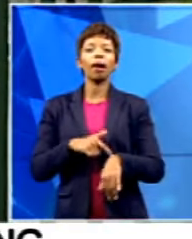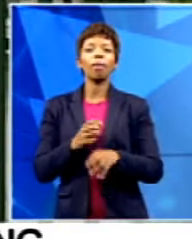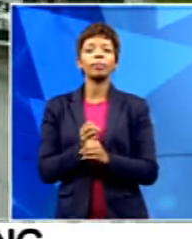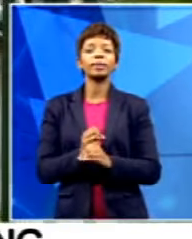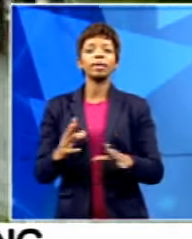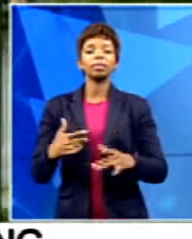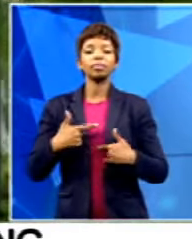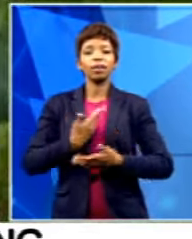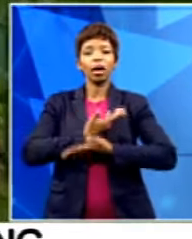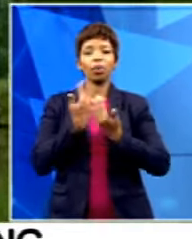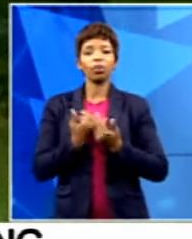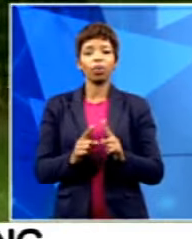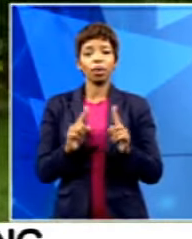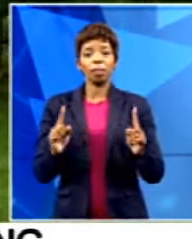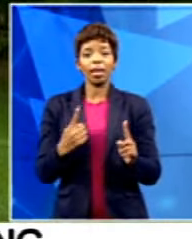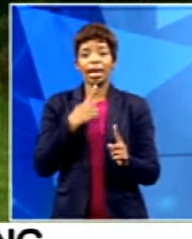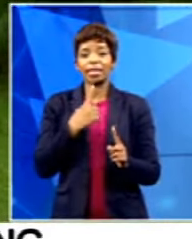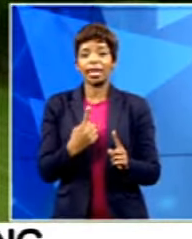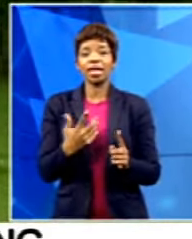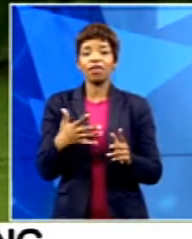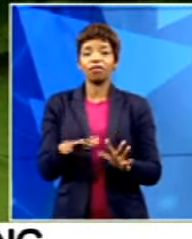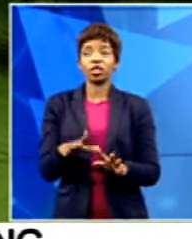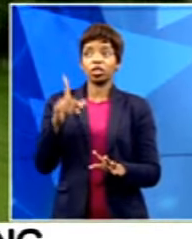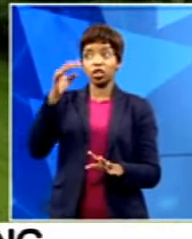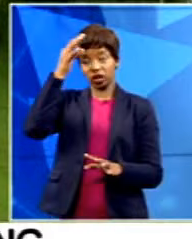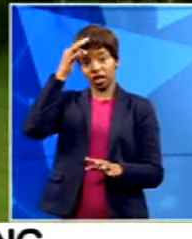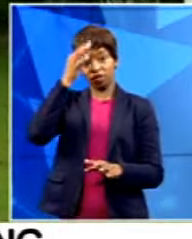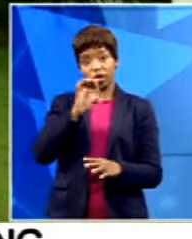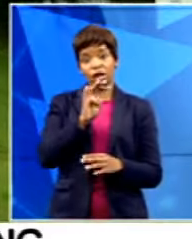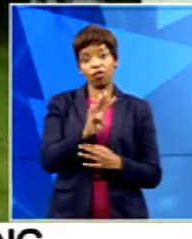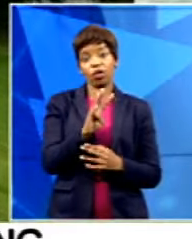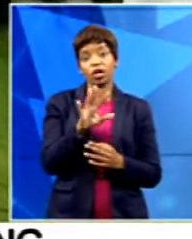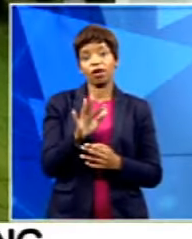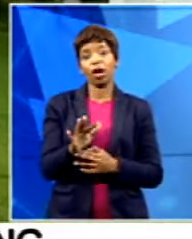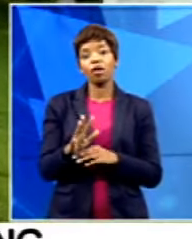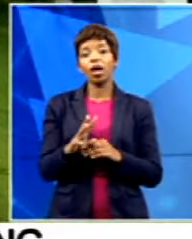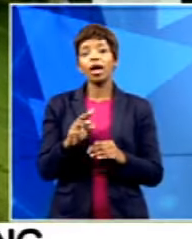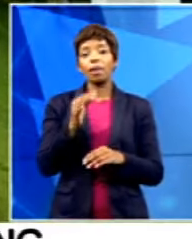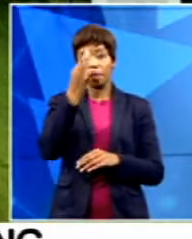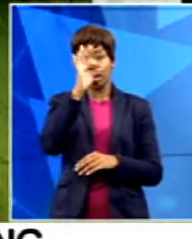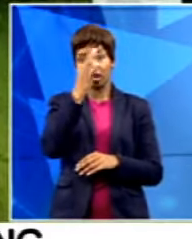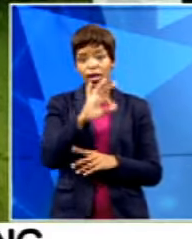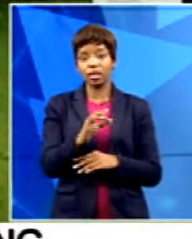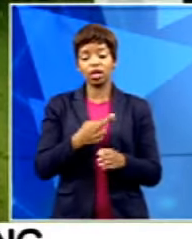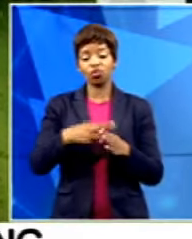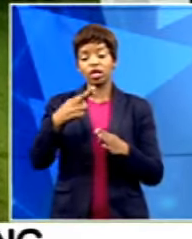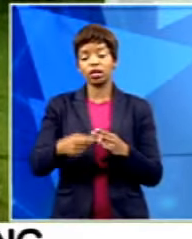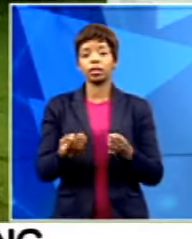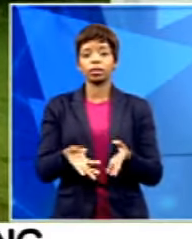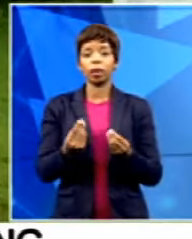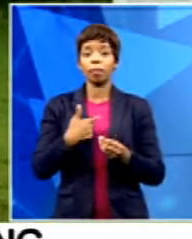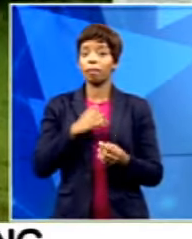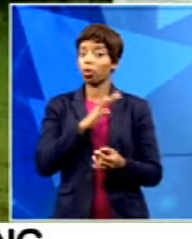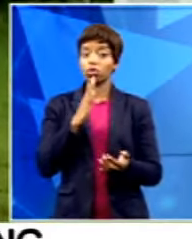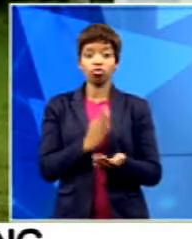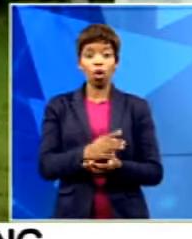tests that have been ordered by government are about 45 minutes or so for you to get results. Again, I'm not quite sure whether that's correct or not, but these are just some of the